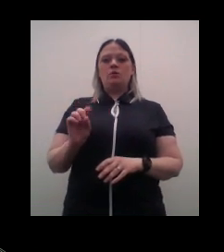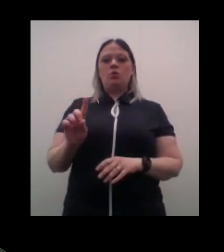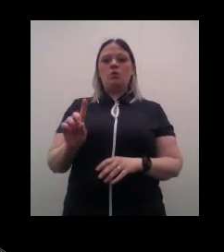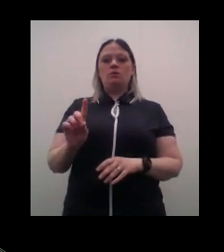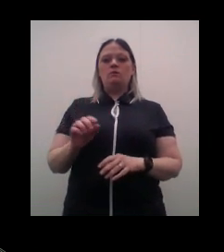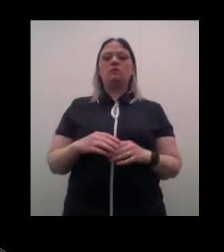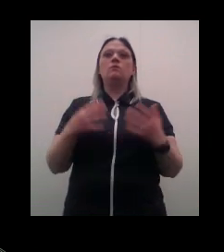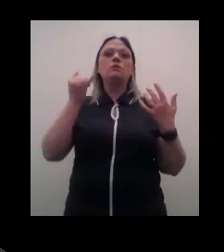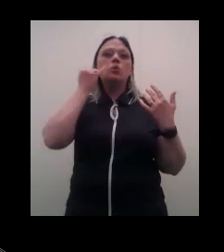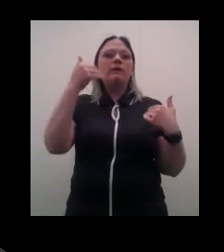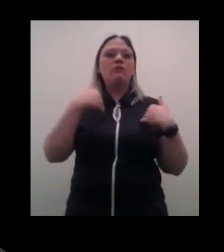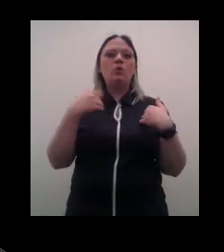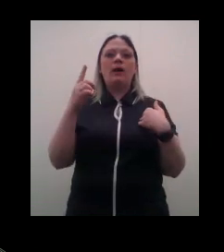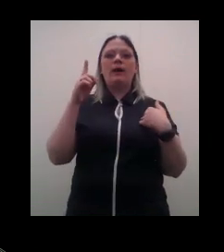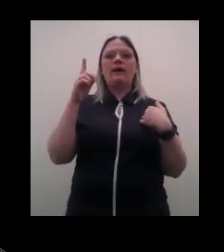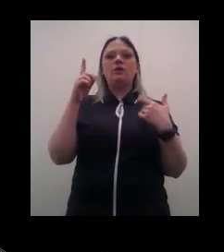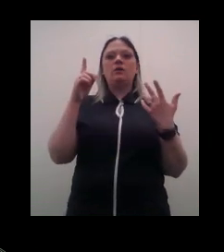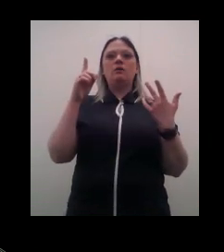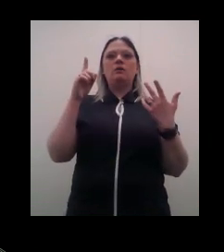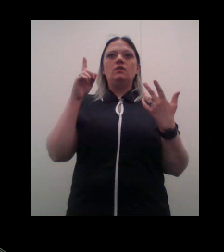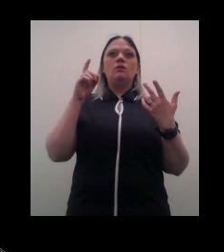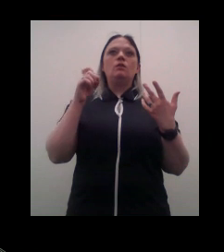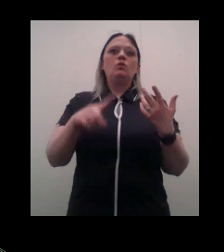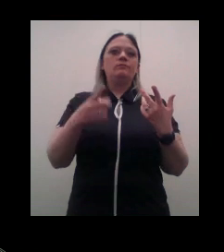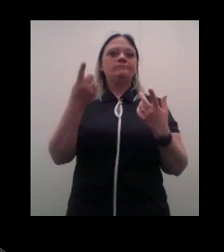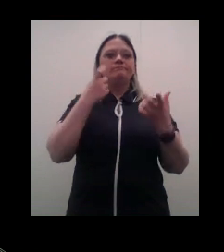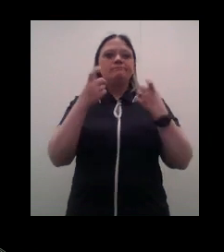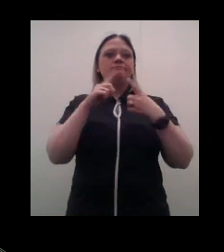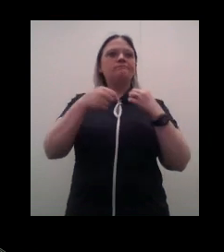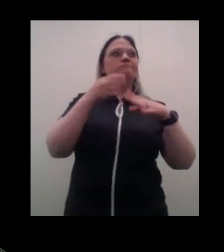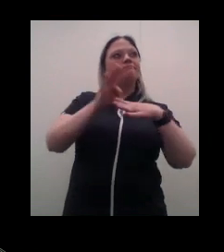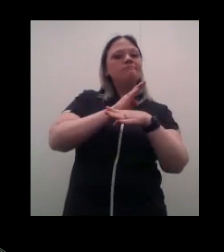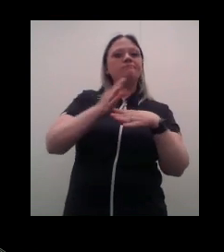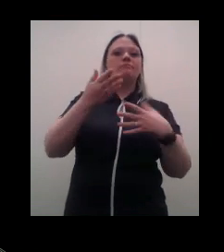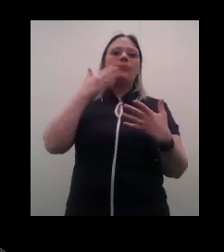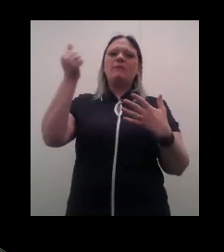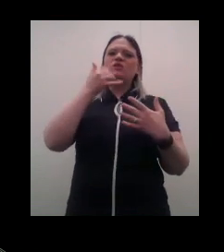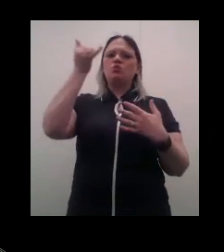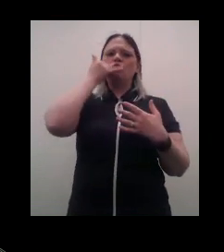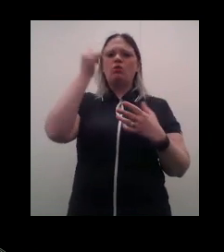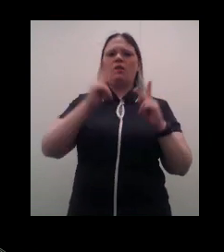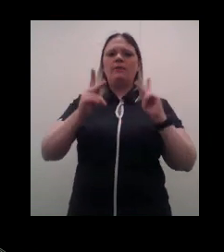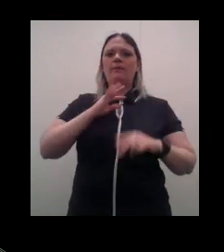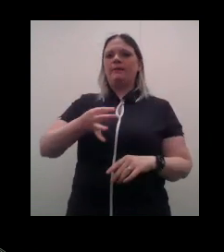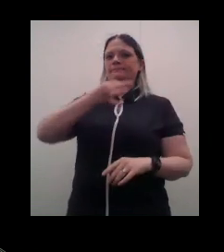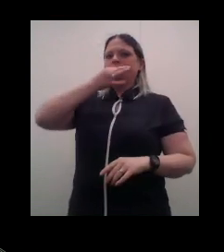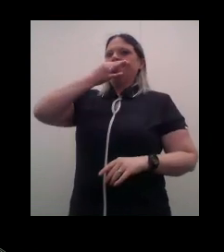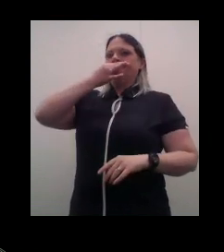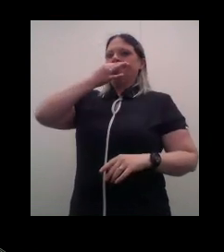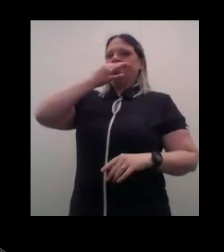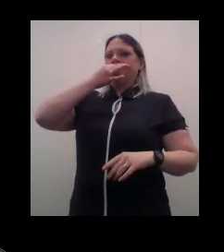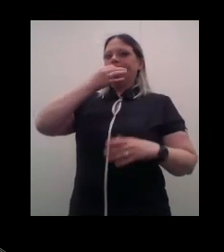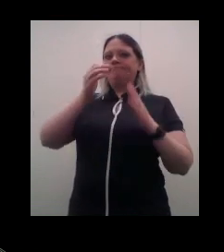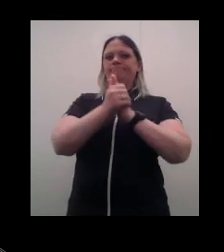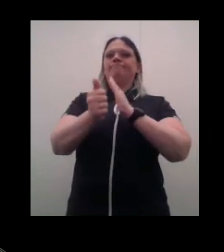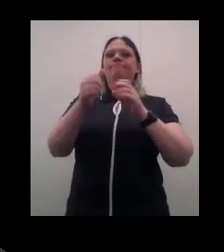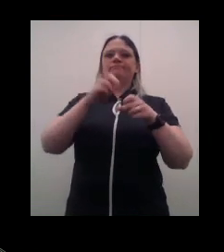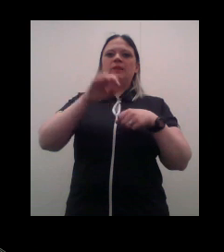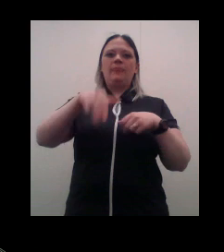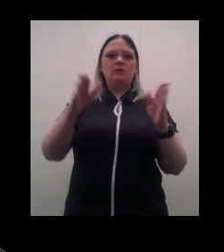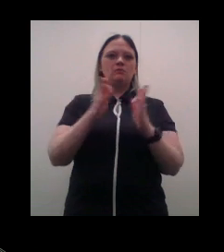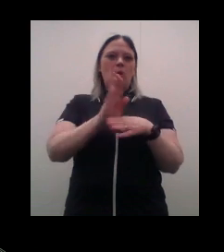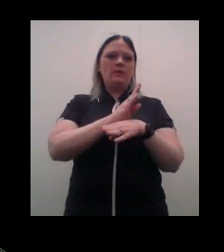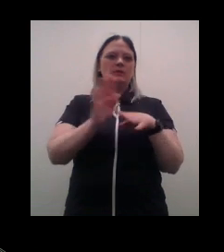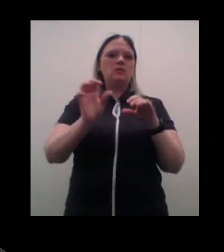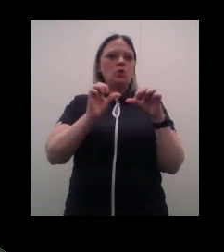551-4301. So if you have a question in regards to your business, it's best to call the folks who are the experts in the business, including the Small Business